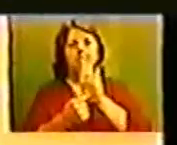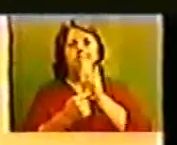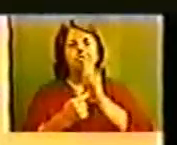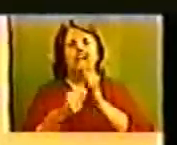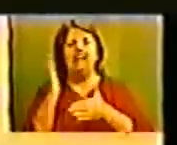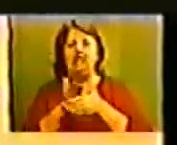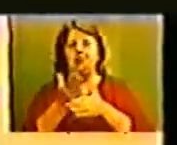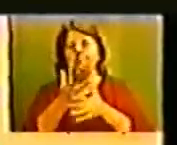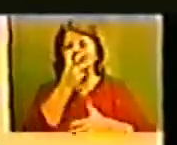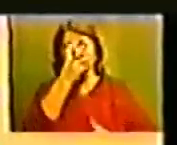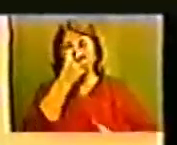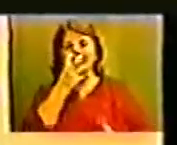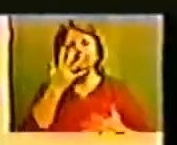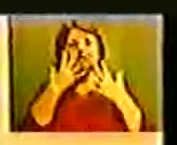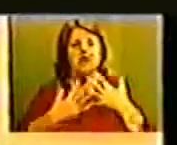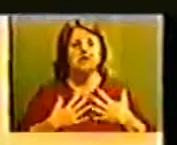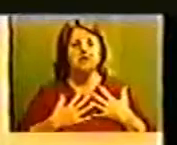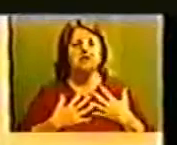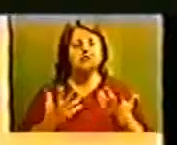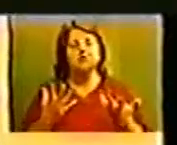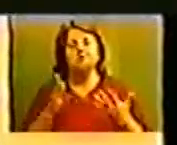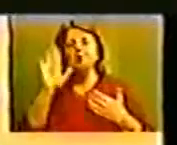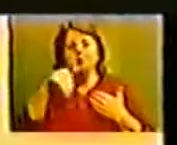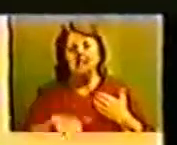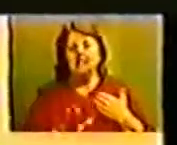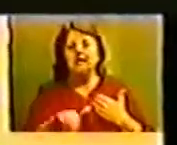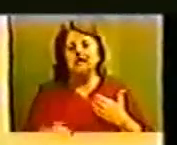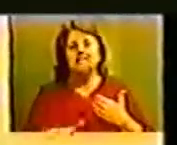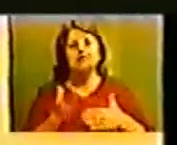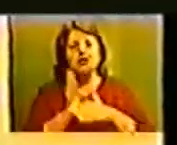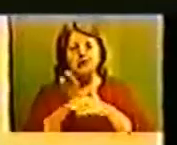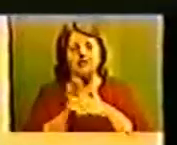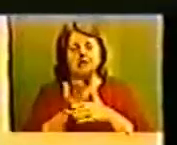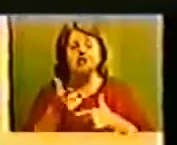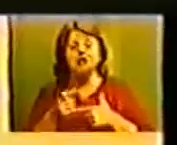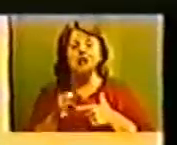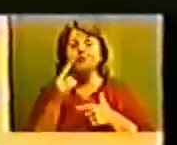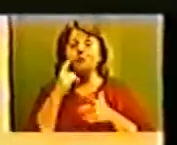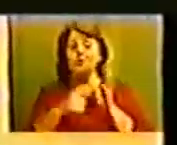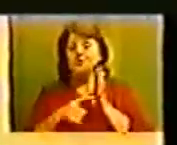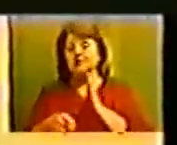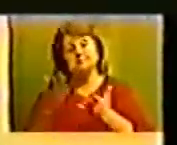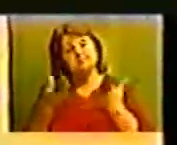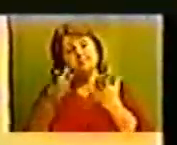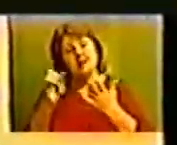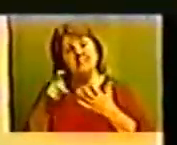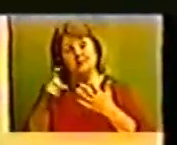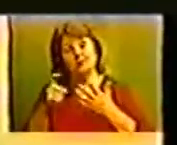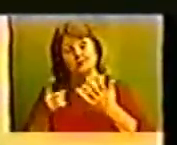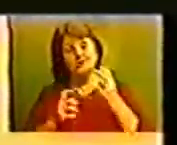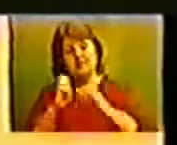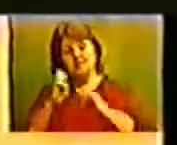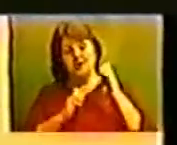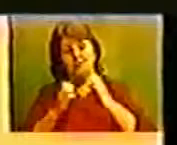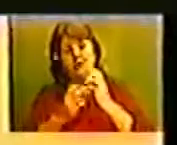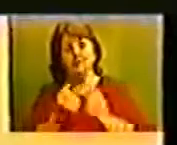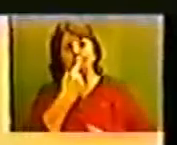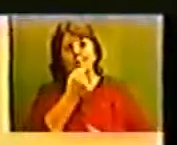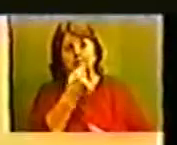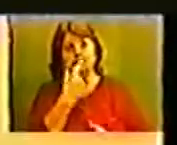irritability, sadness, moodiness, or agitation. If you notice these, it may be necessary to reevaluate the